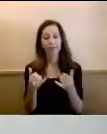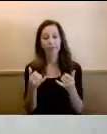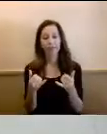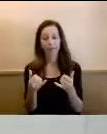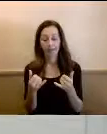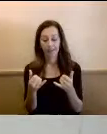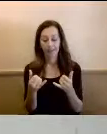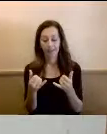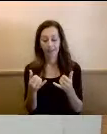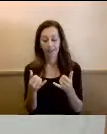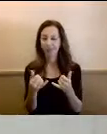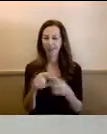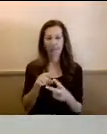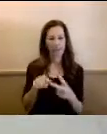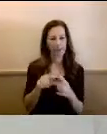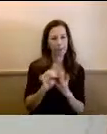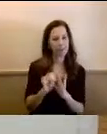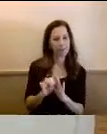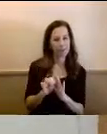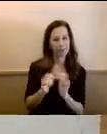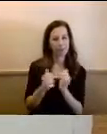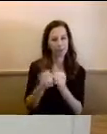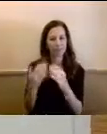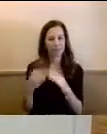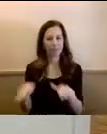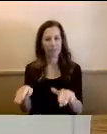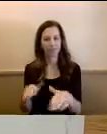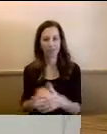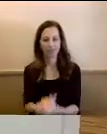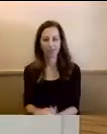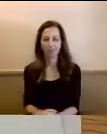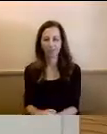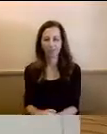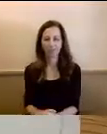Now we have a couple of examples of division problems.